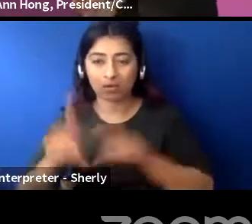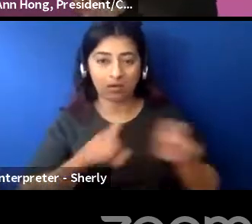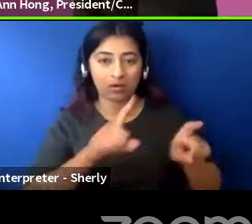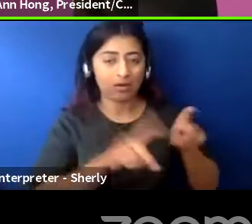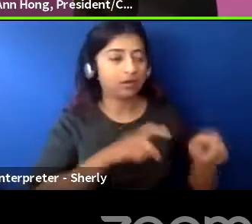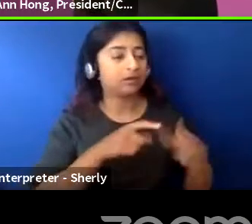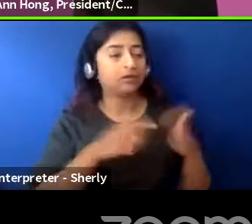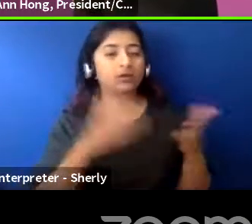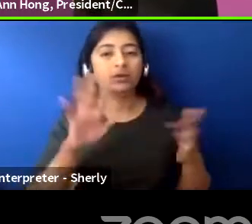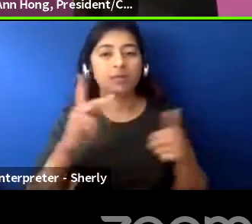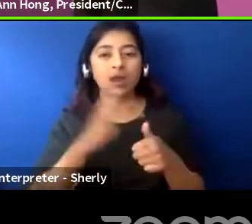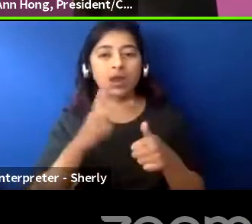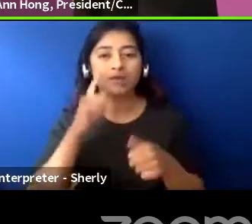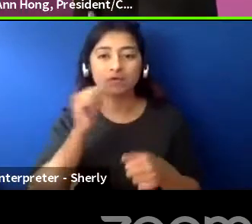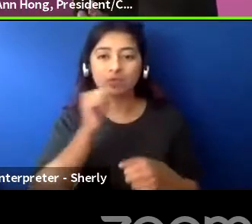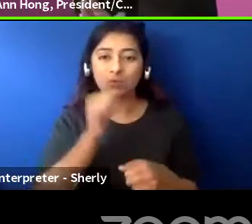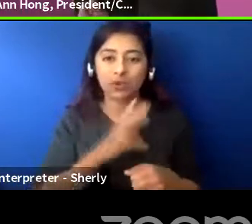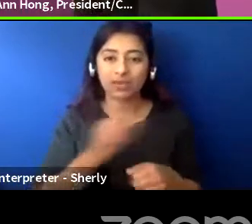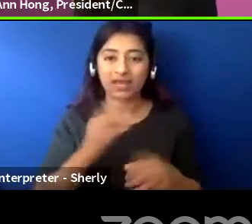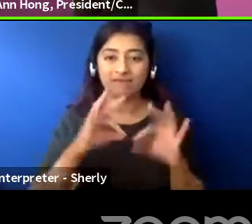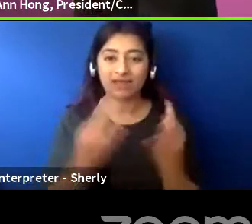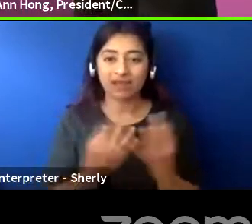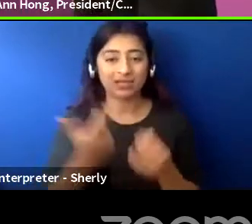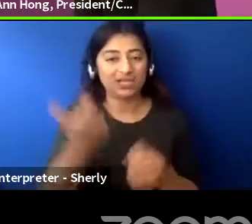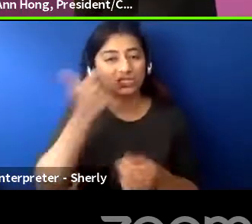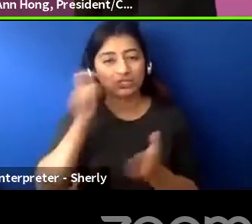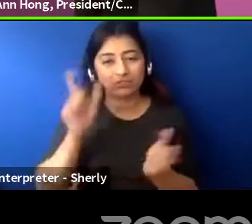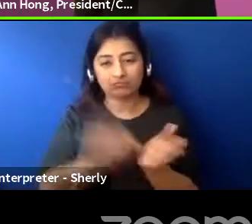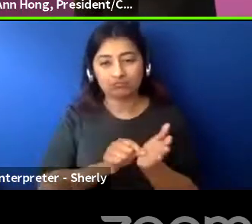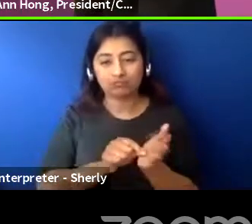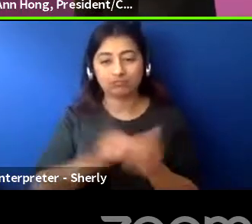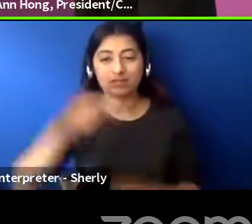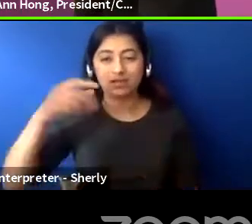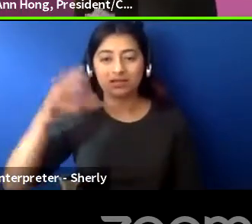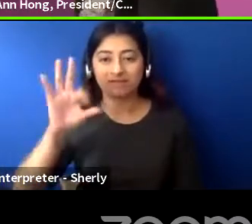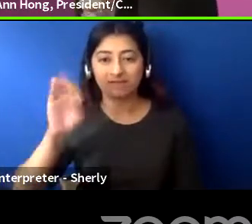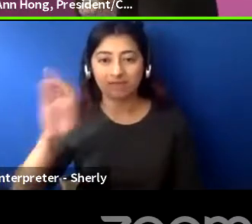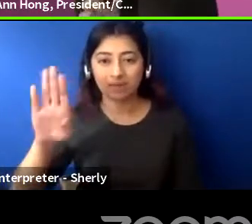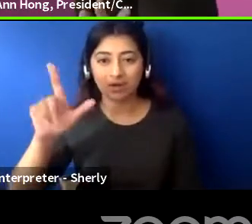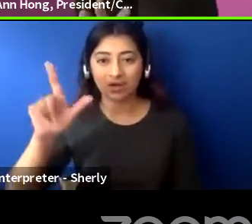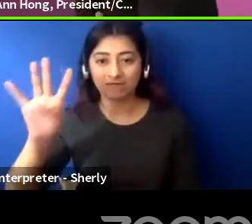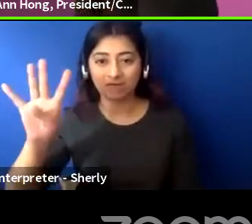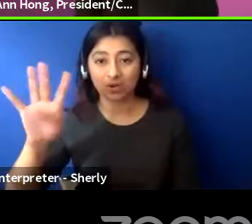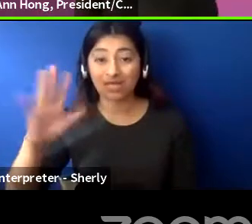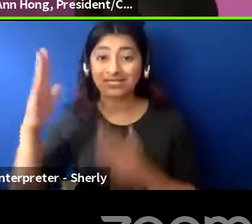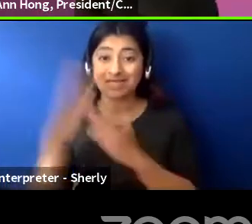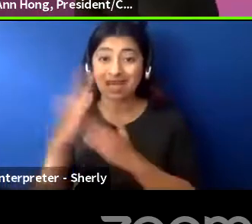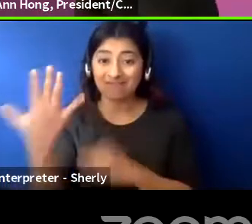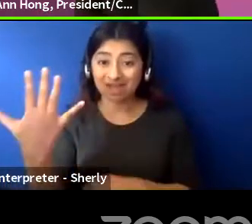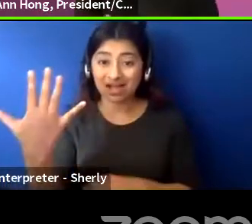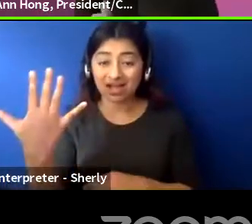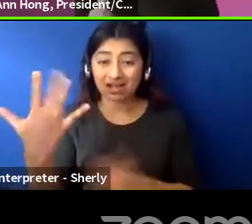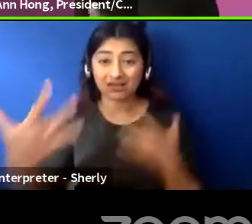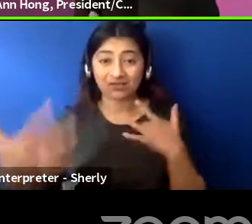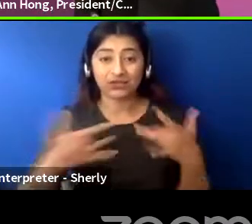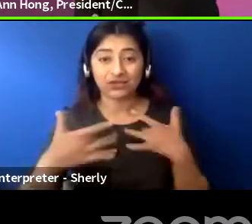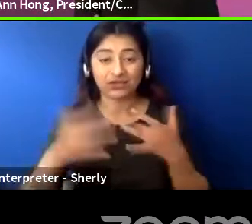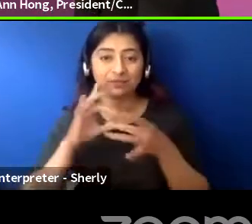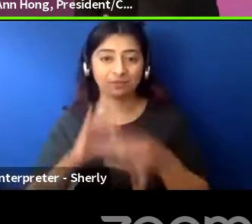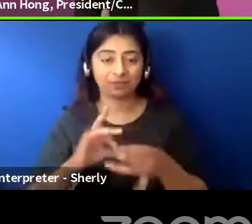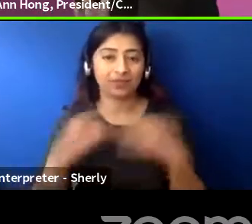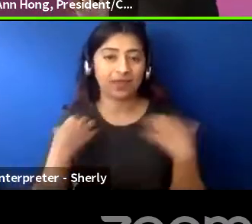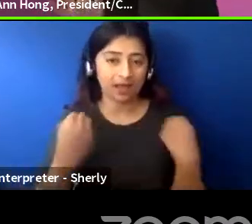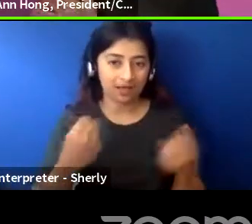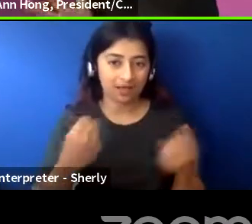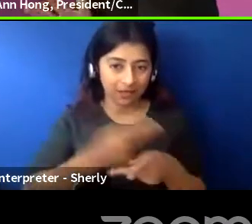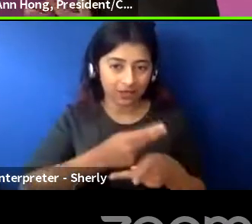the priorities for women and their family. And this was just released on February 24th. And the top 5 concerns were around healthcare, not